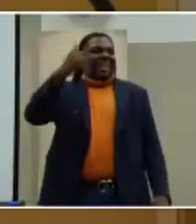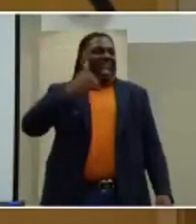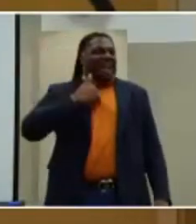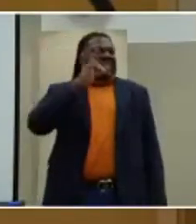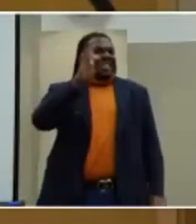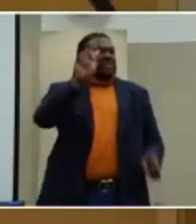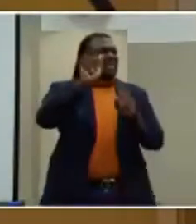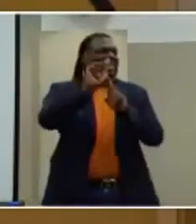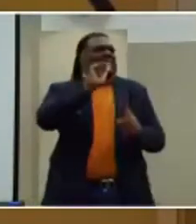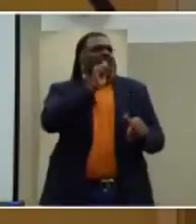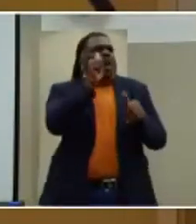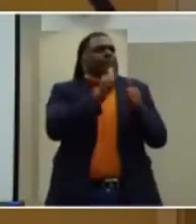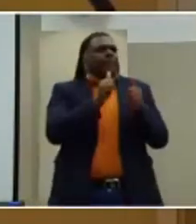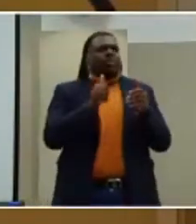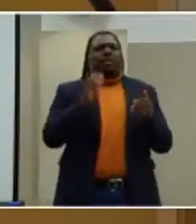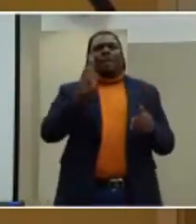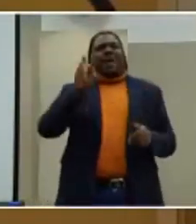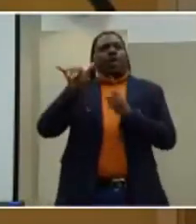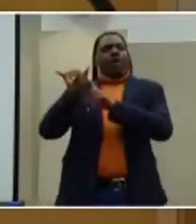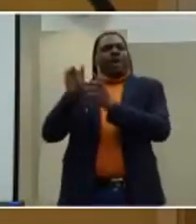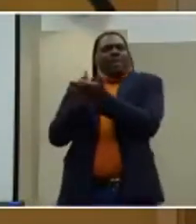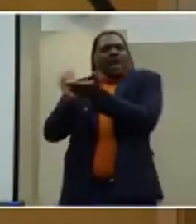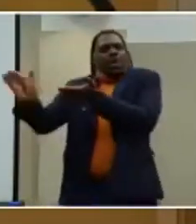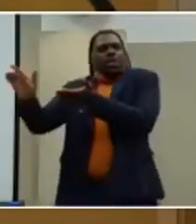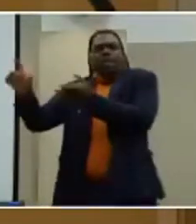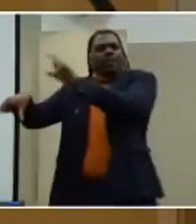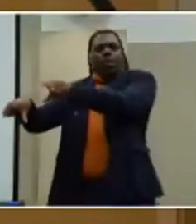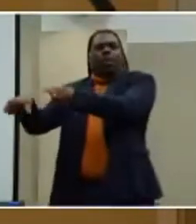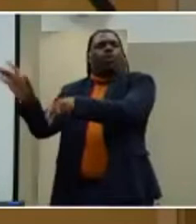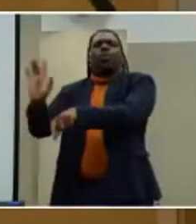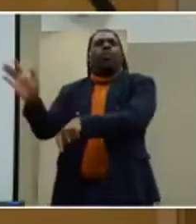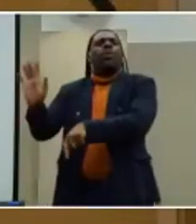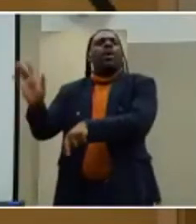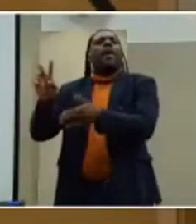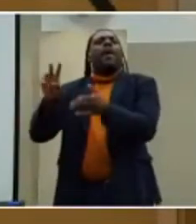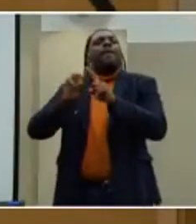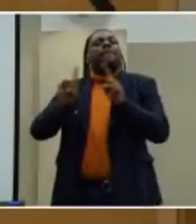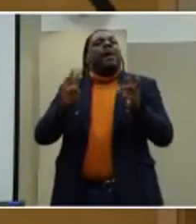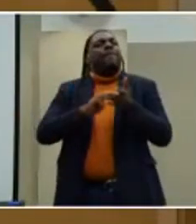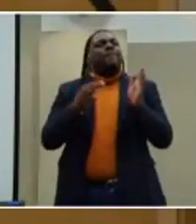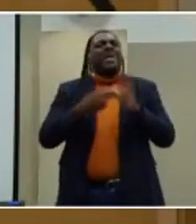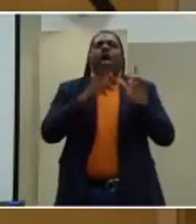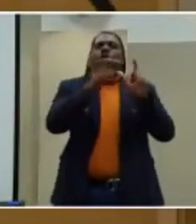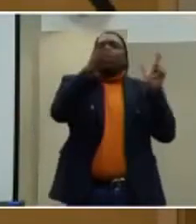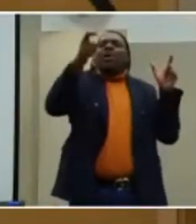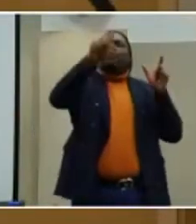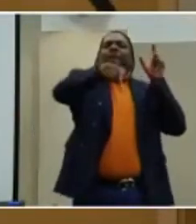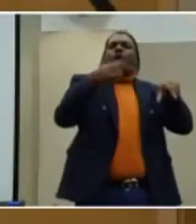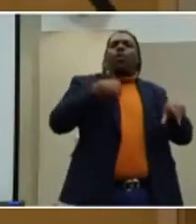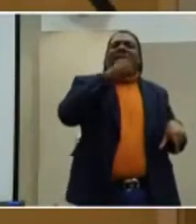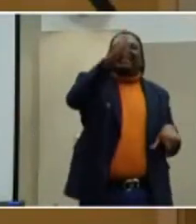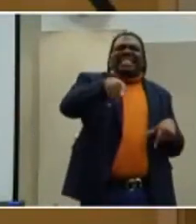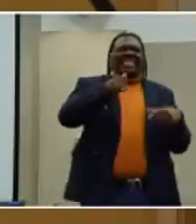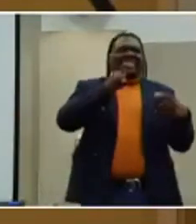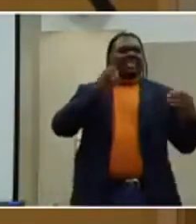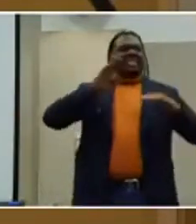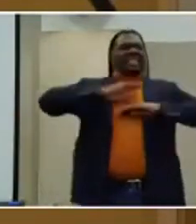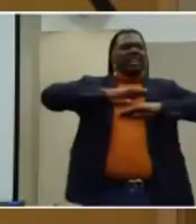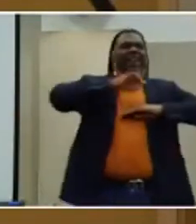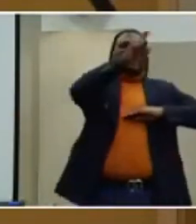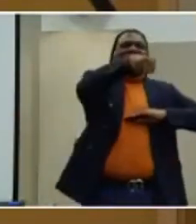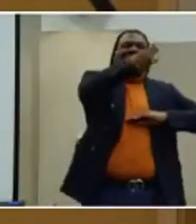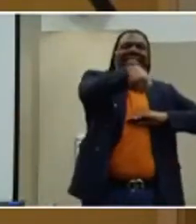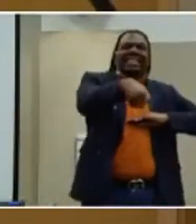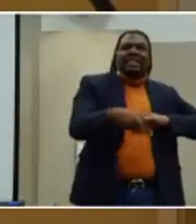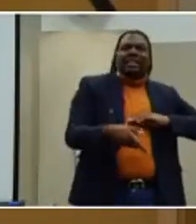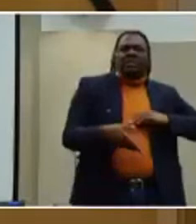not just a minority population. This is a rather large population that we need to meet the needs of. And